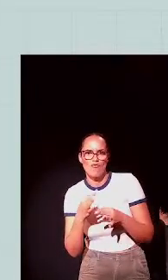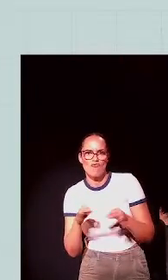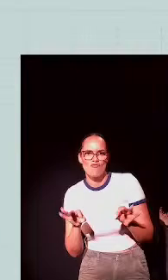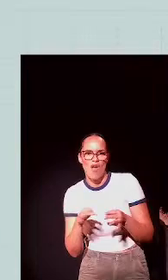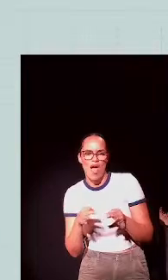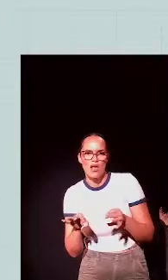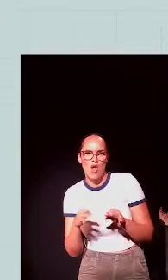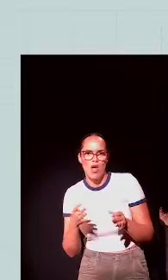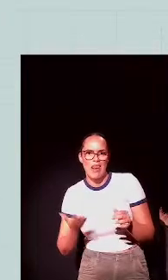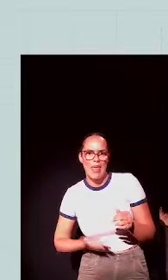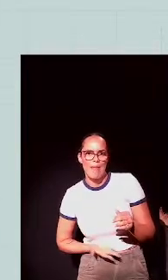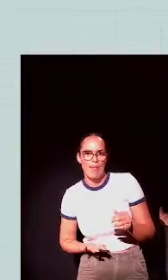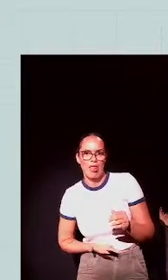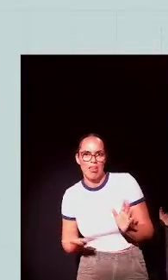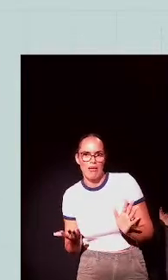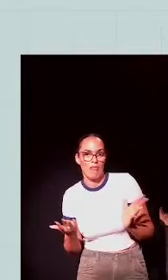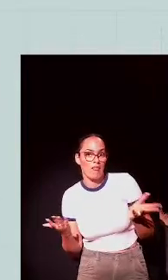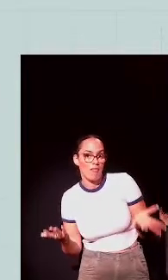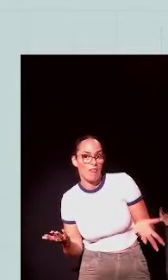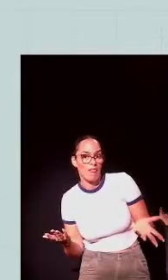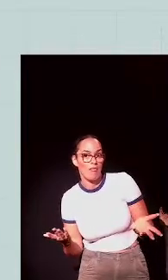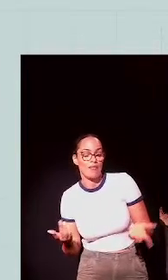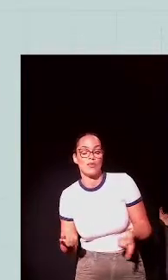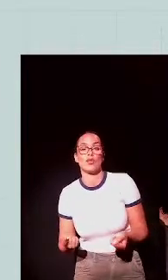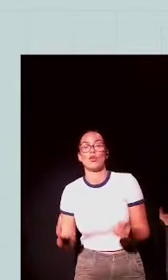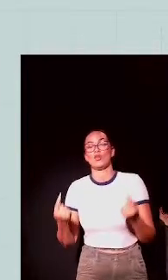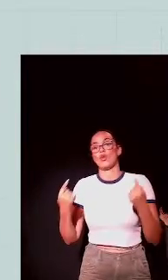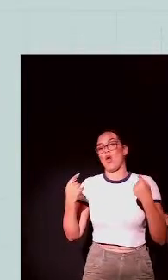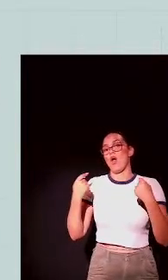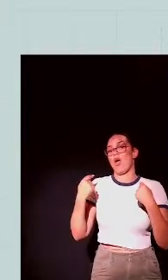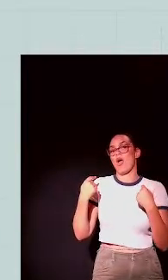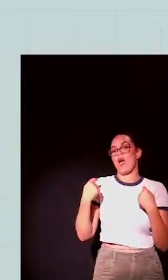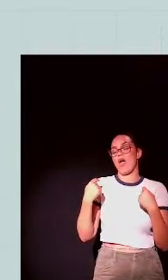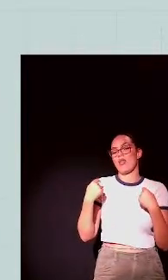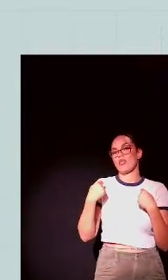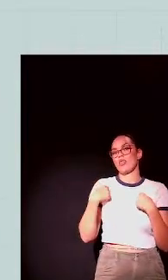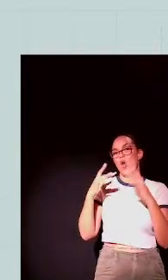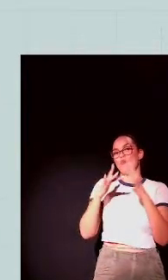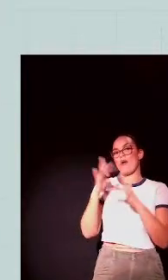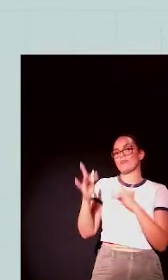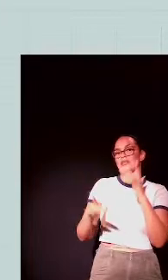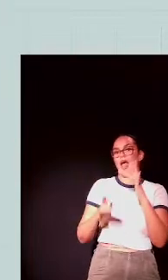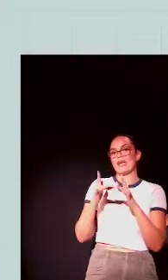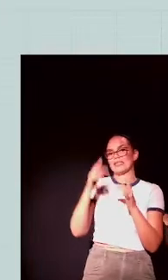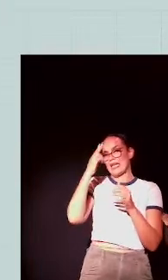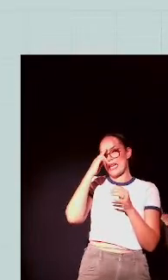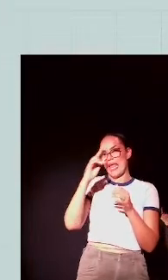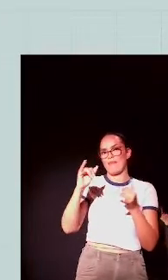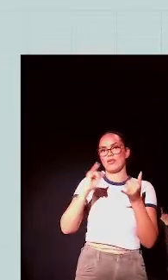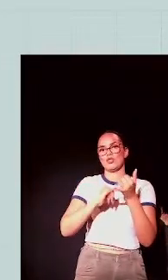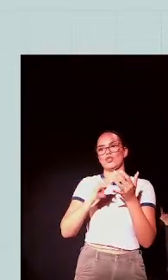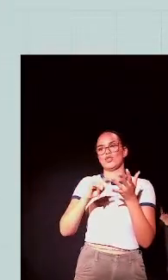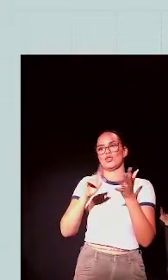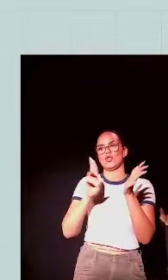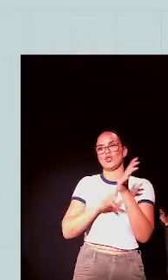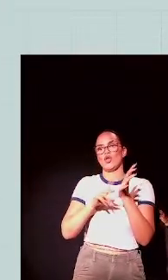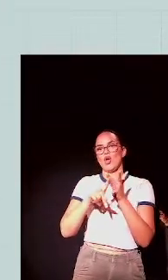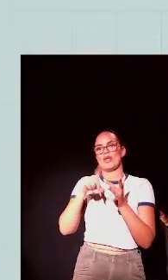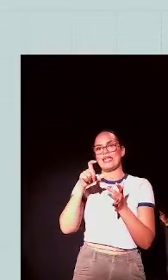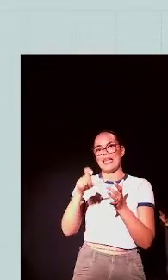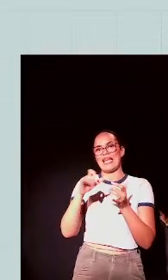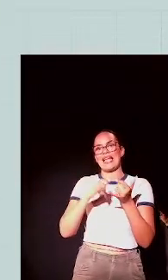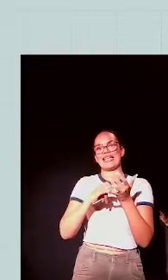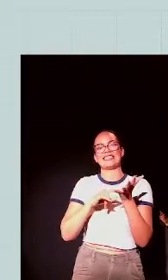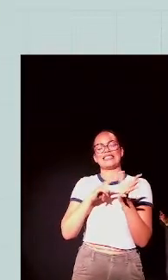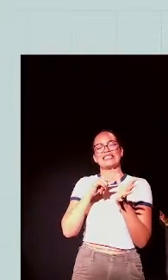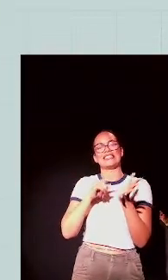Essentially, I write and YouTube for a website called Sonic State. Okay. And we have a lot of news and